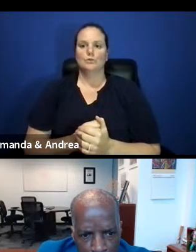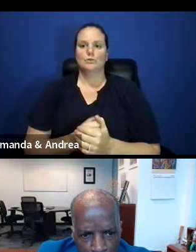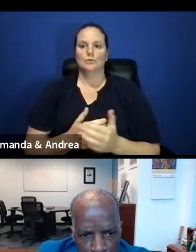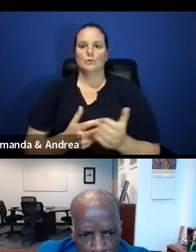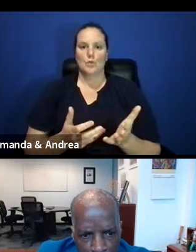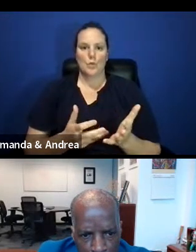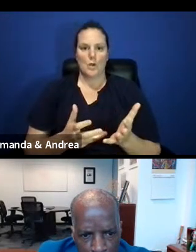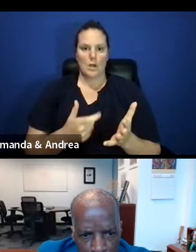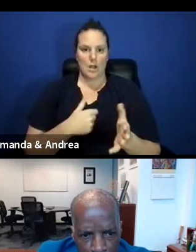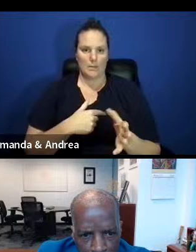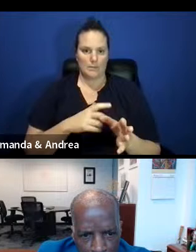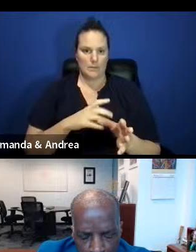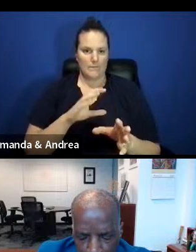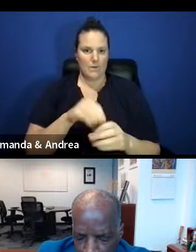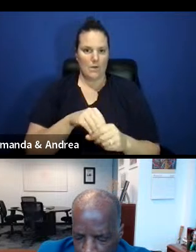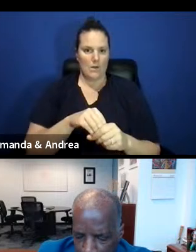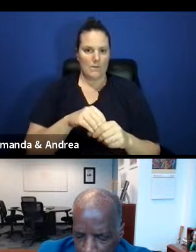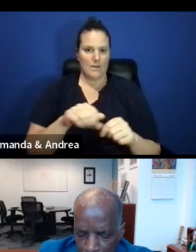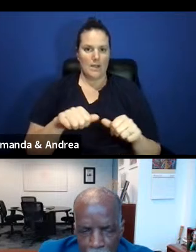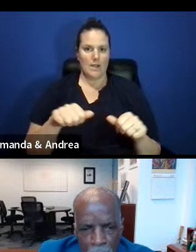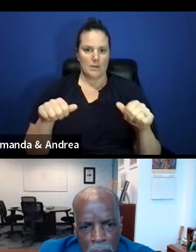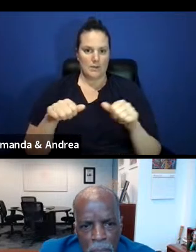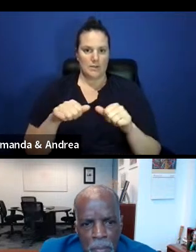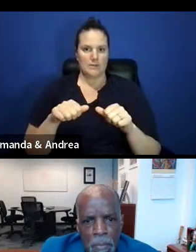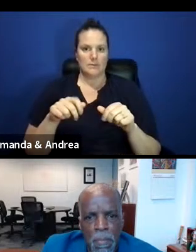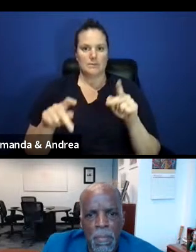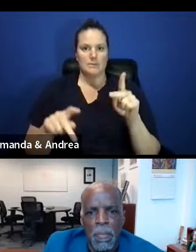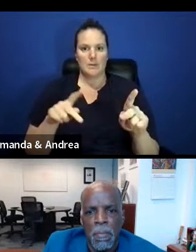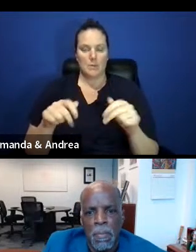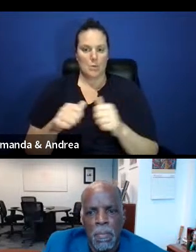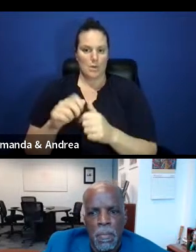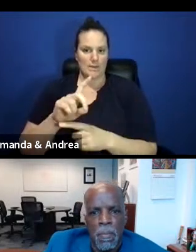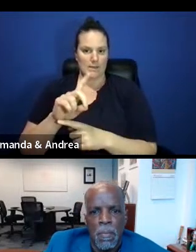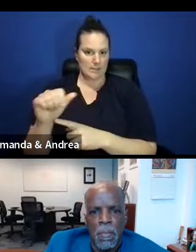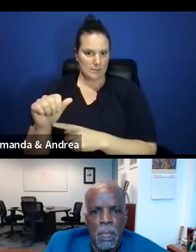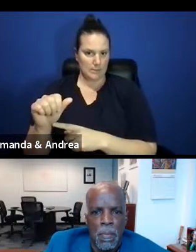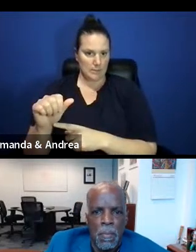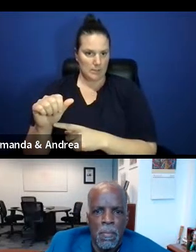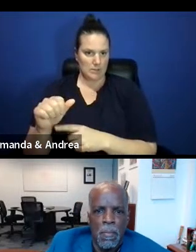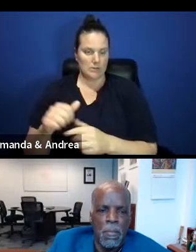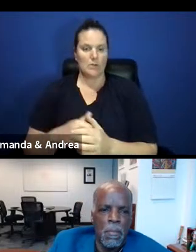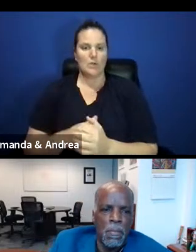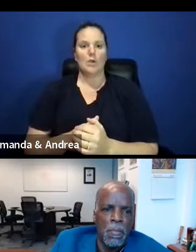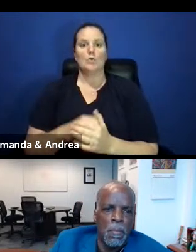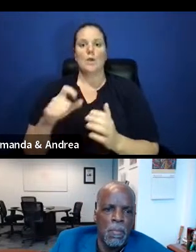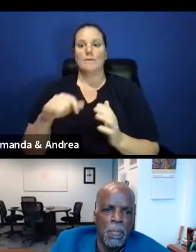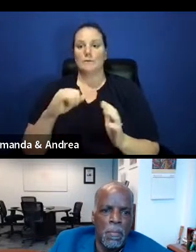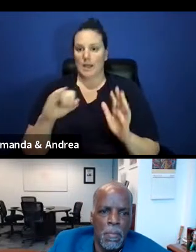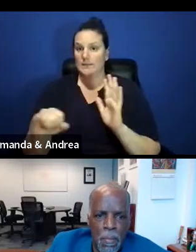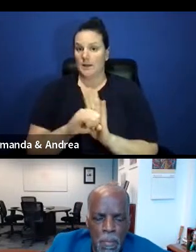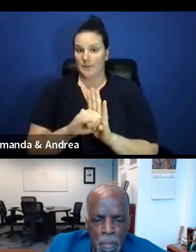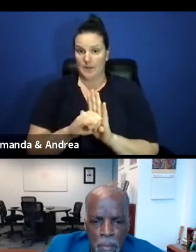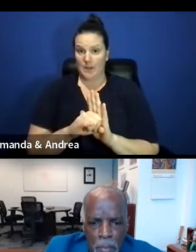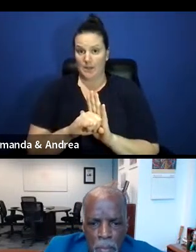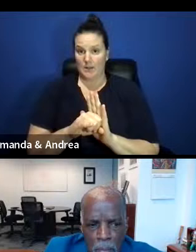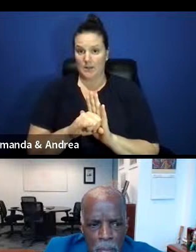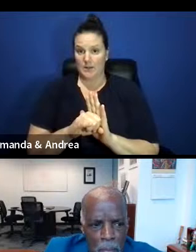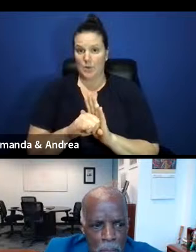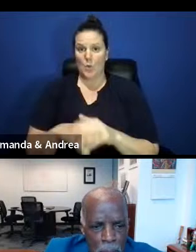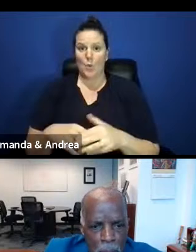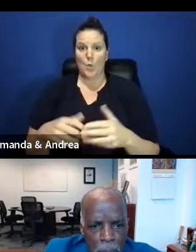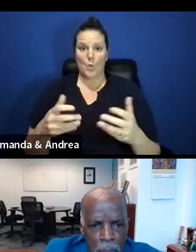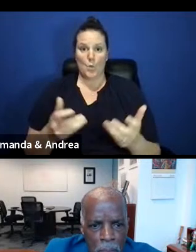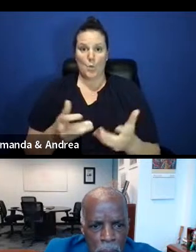been involved in areas of, you know, people with disabilities, and you've got to identify